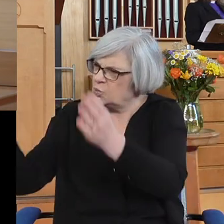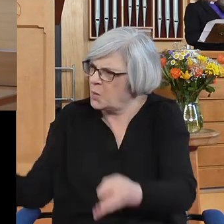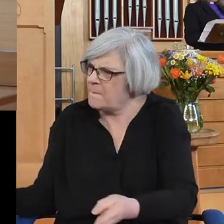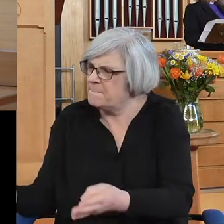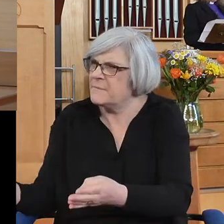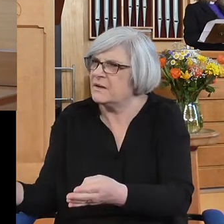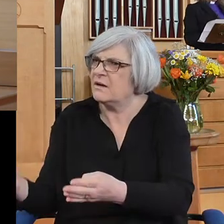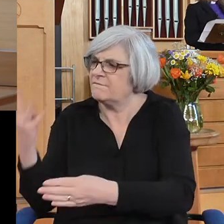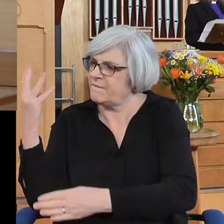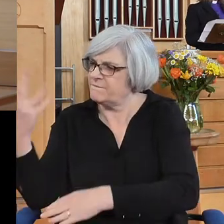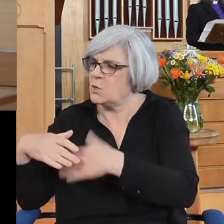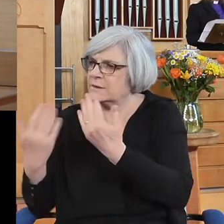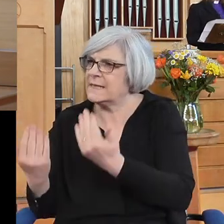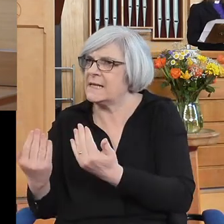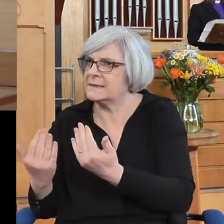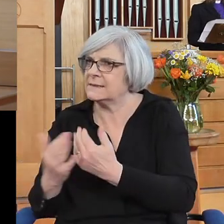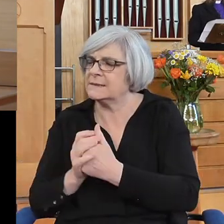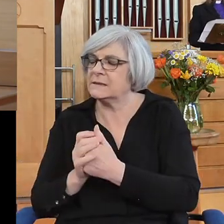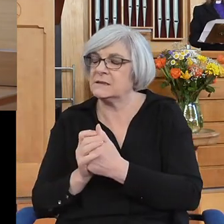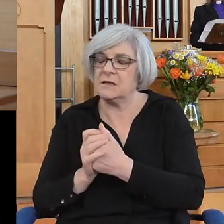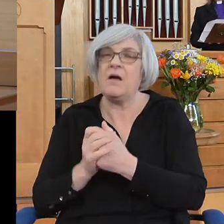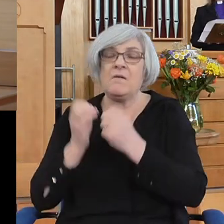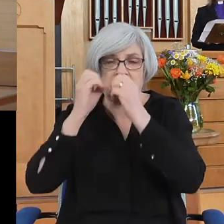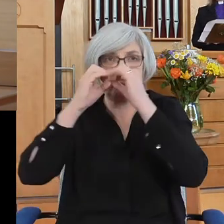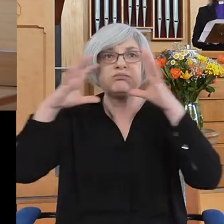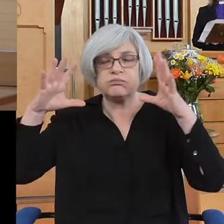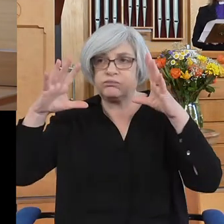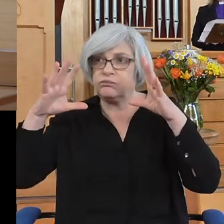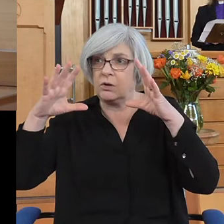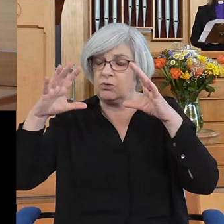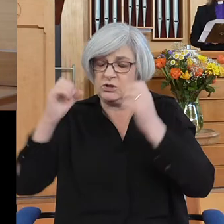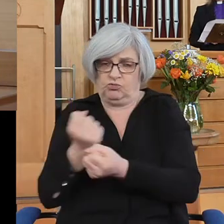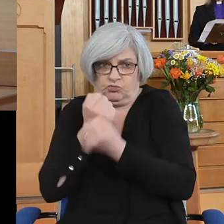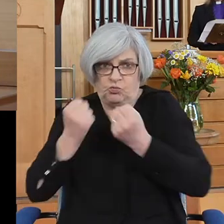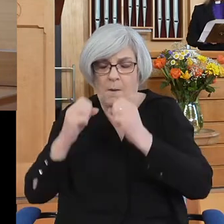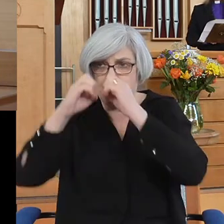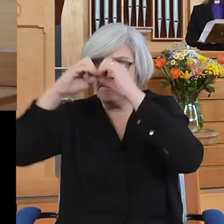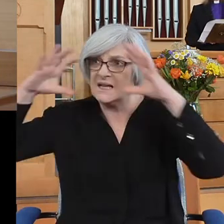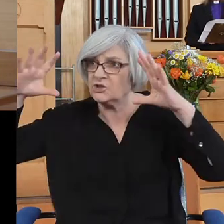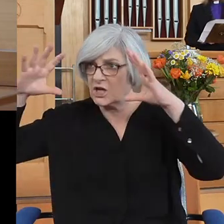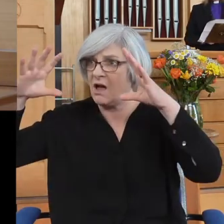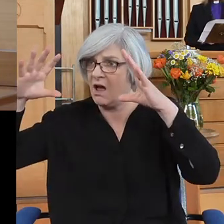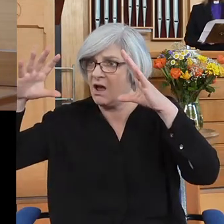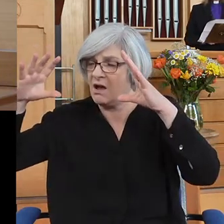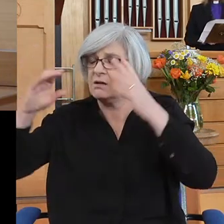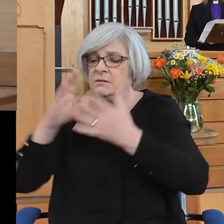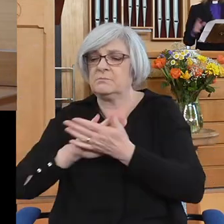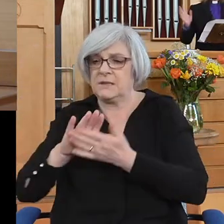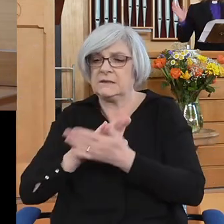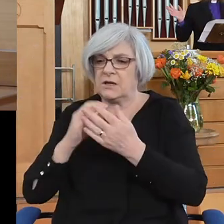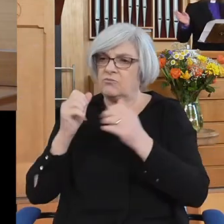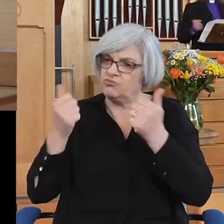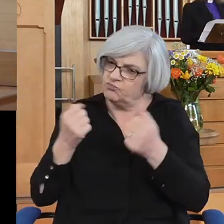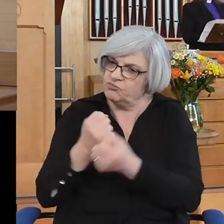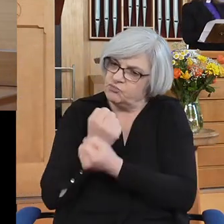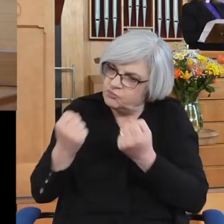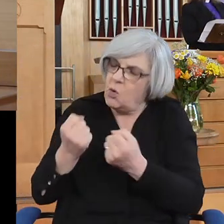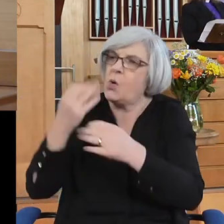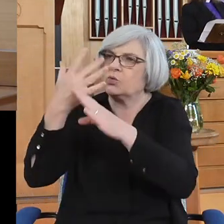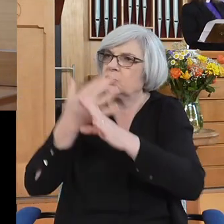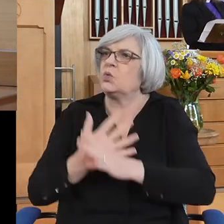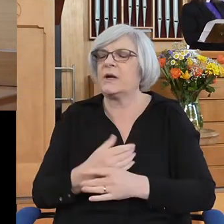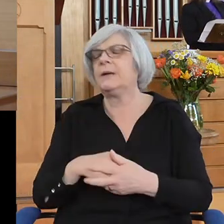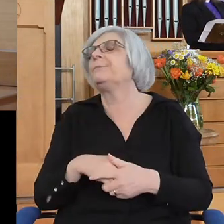for 4 days. Vivid pictures to tell a story. It's quite